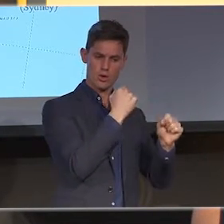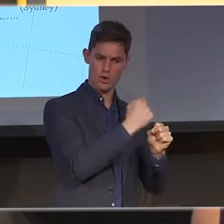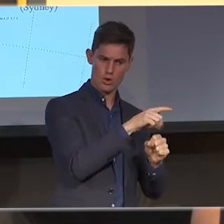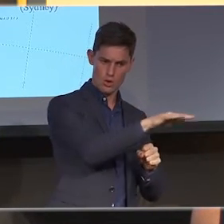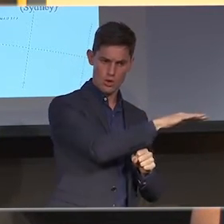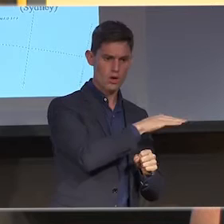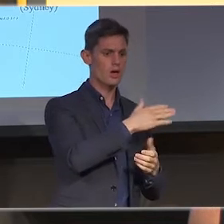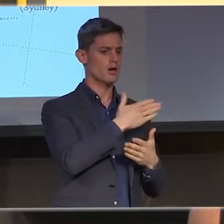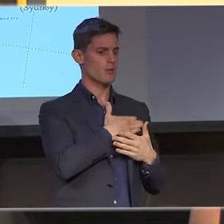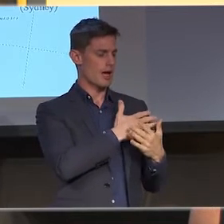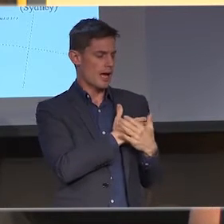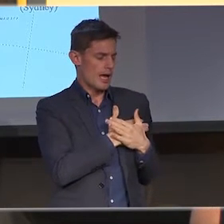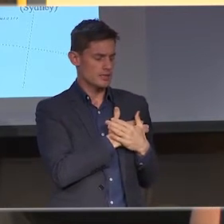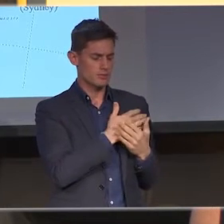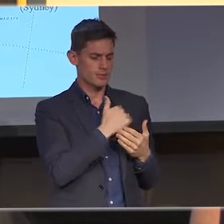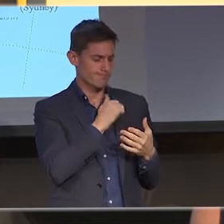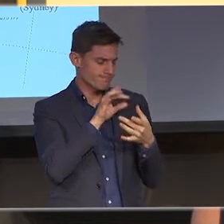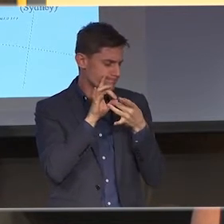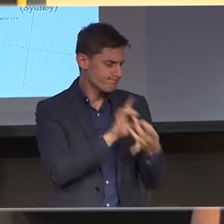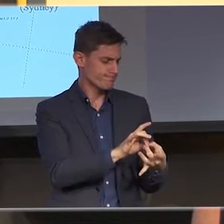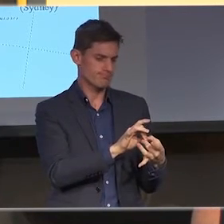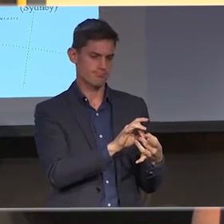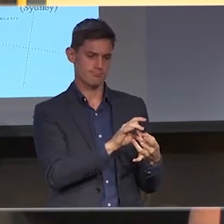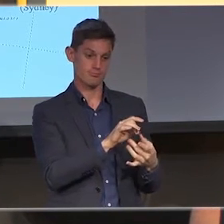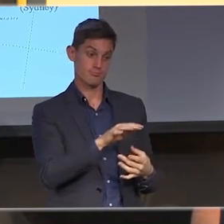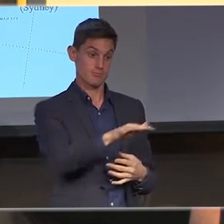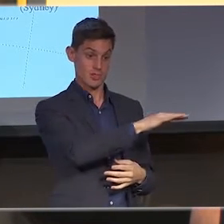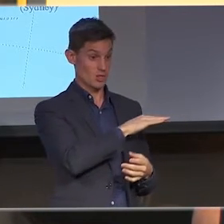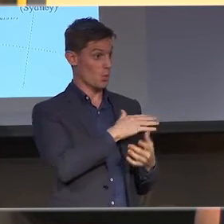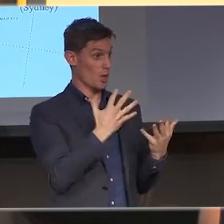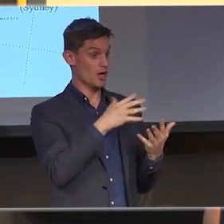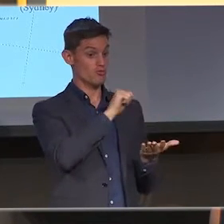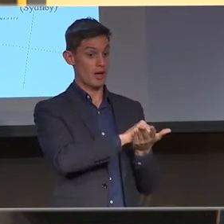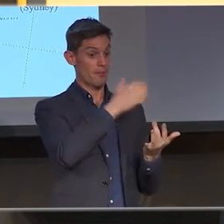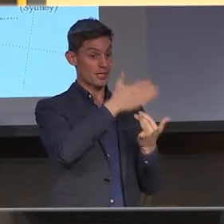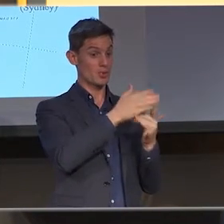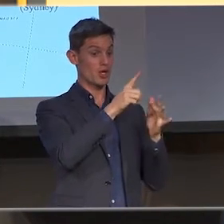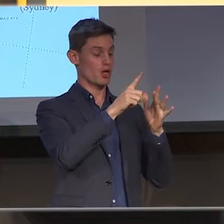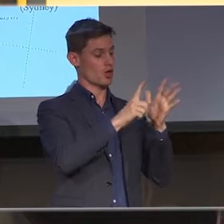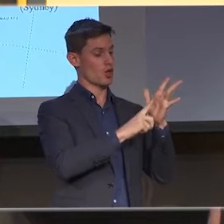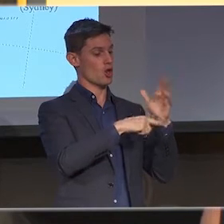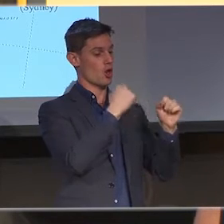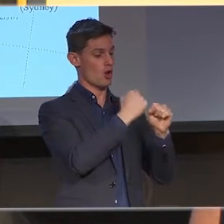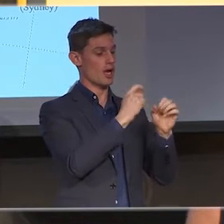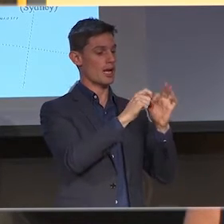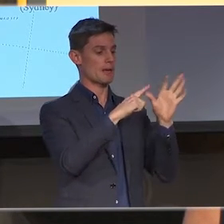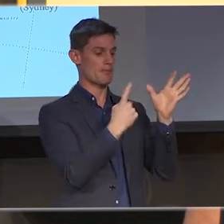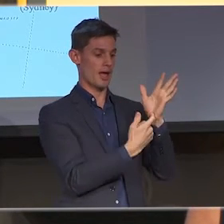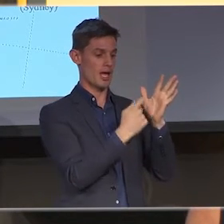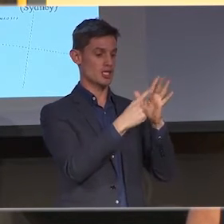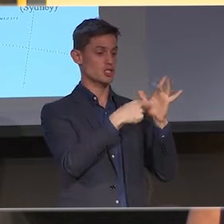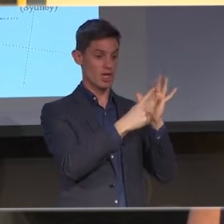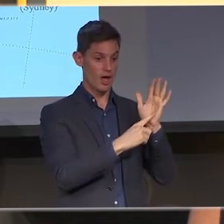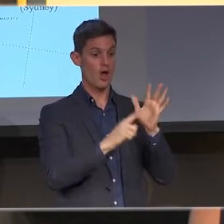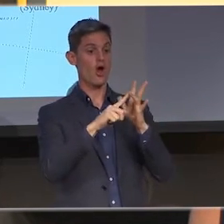and my urban homeland is strategically placed between Long Bay Jail, Malabar Sewerage Works and Orica